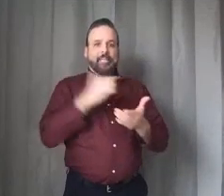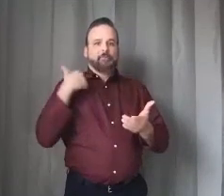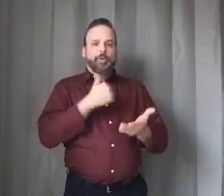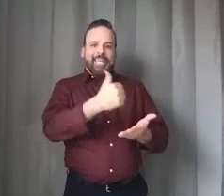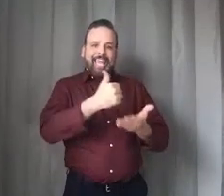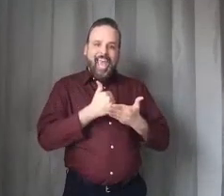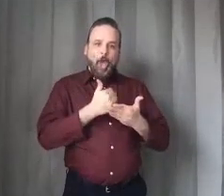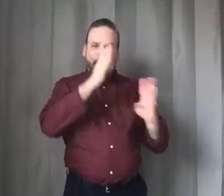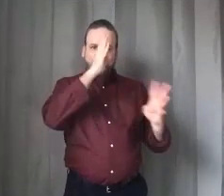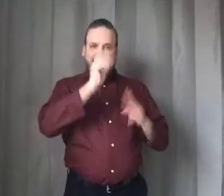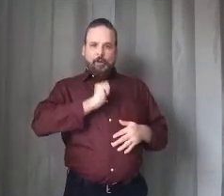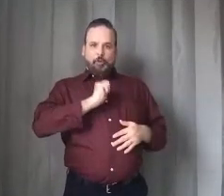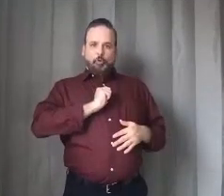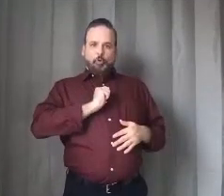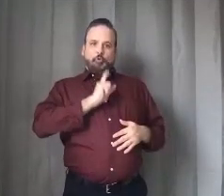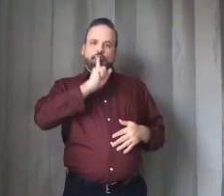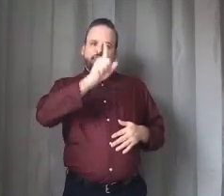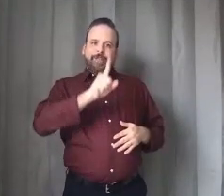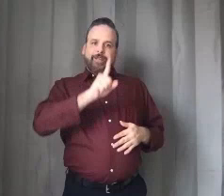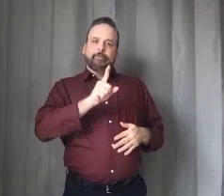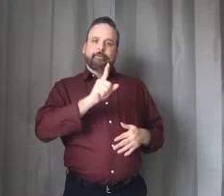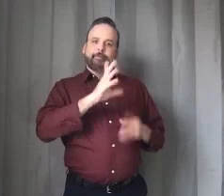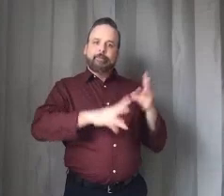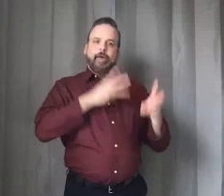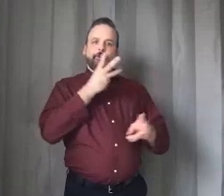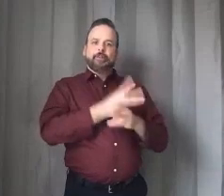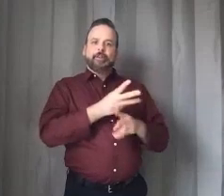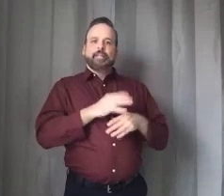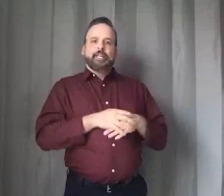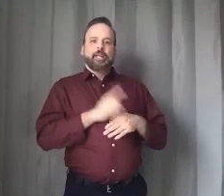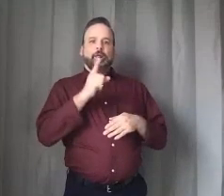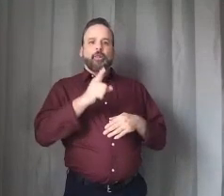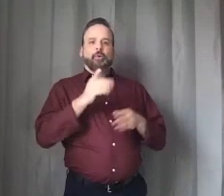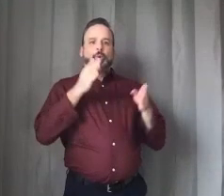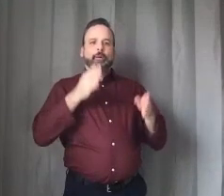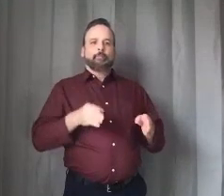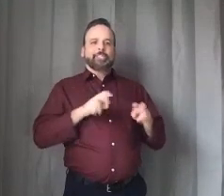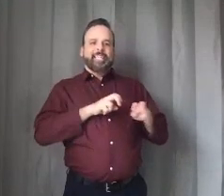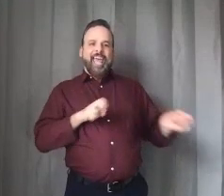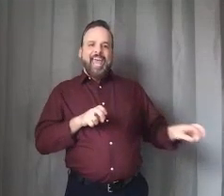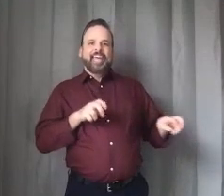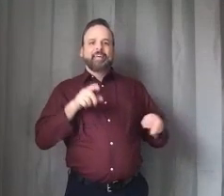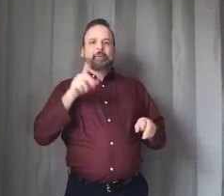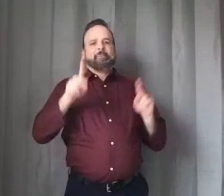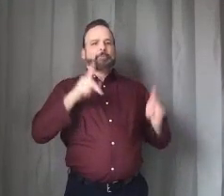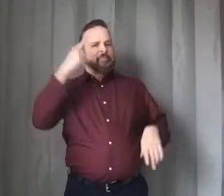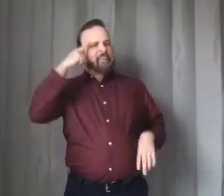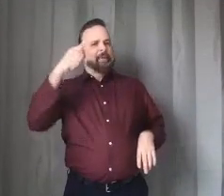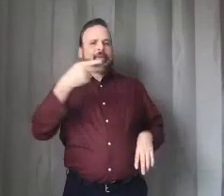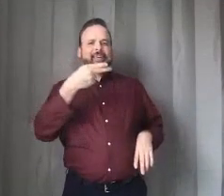create our reality. And I think I'll be like, that's the one person on the panel who got all this hippy dippy stuff talking about